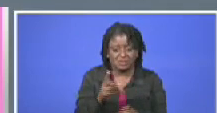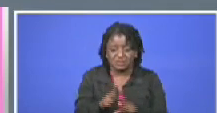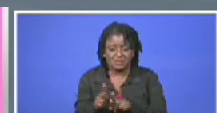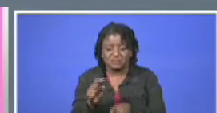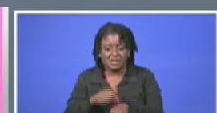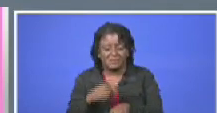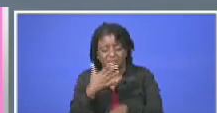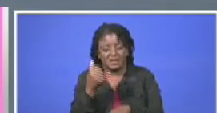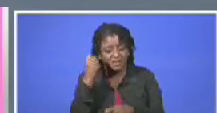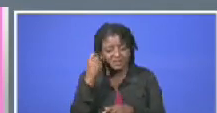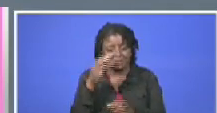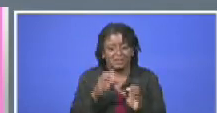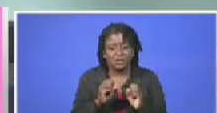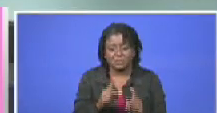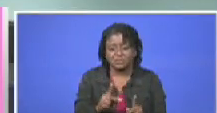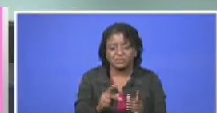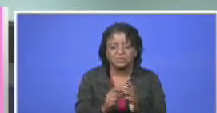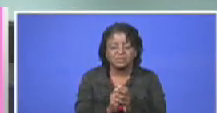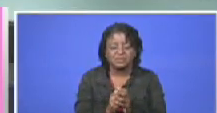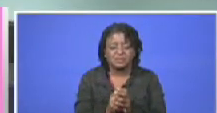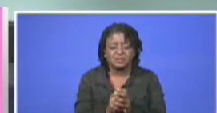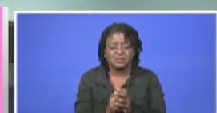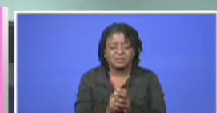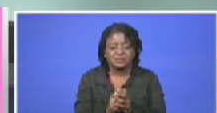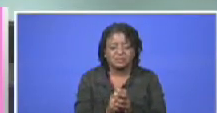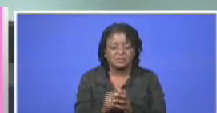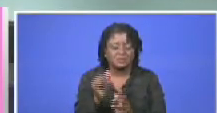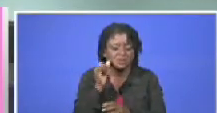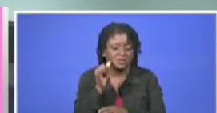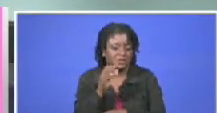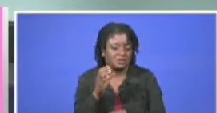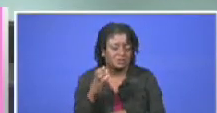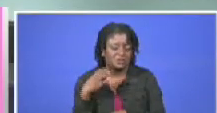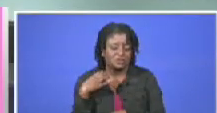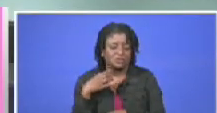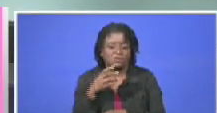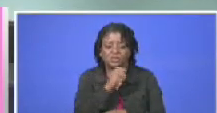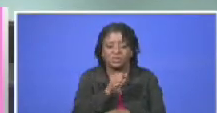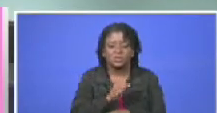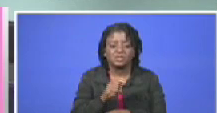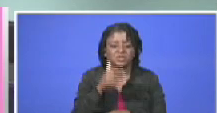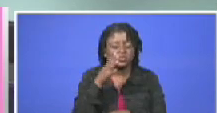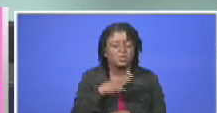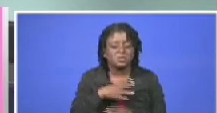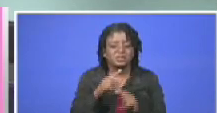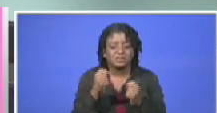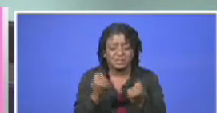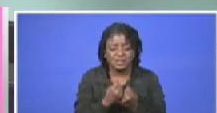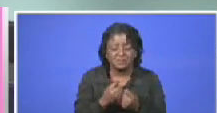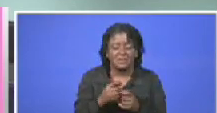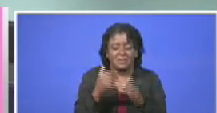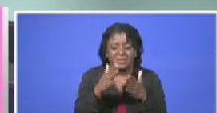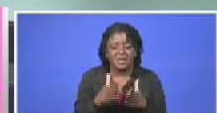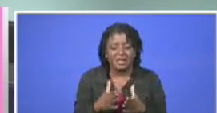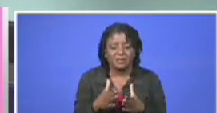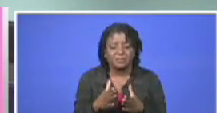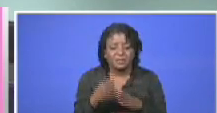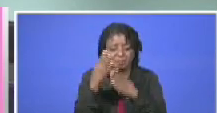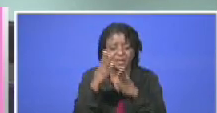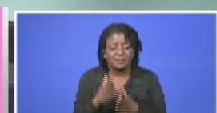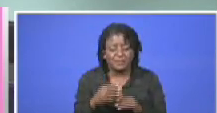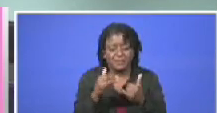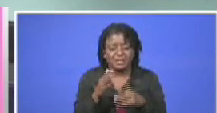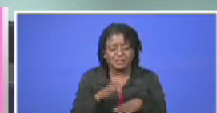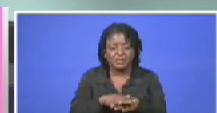they understand the opportunity. While Yolette coaches the Ole Miss women's team, a Bahamian actually plays on the Rebels men's team. However, an